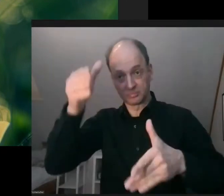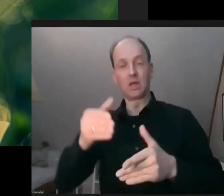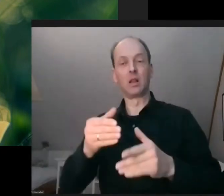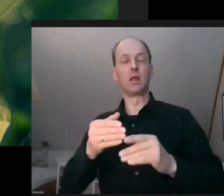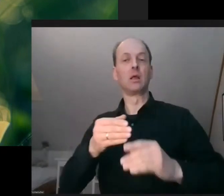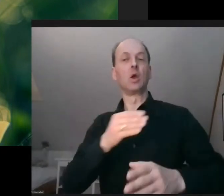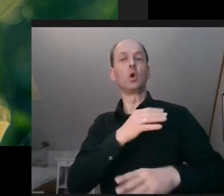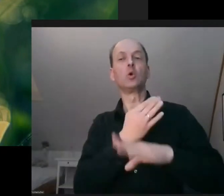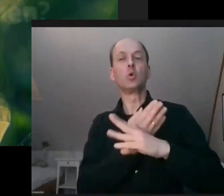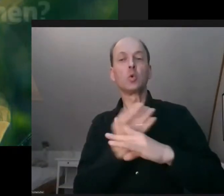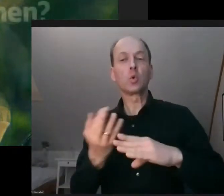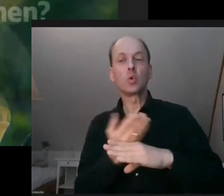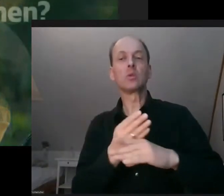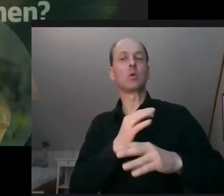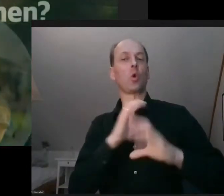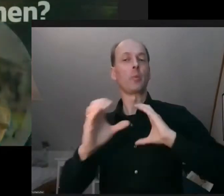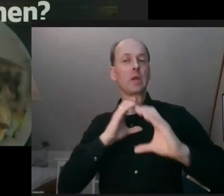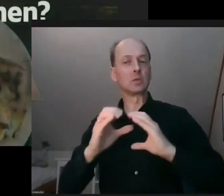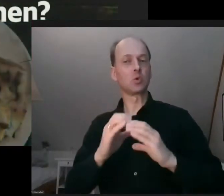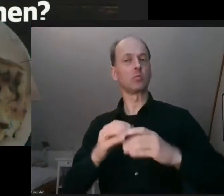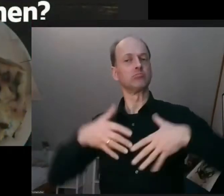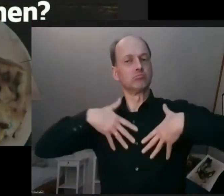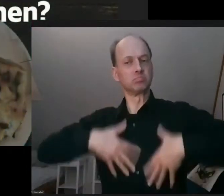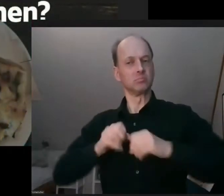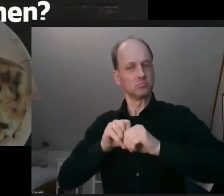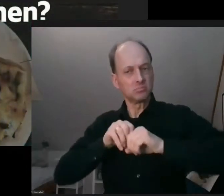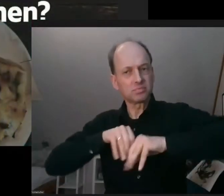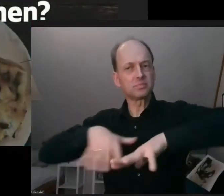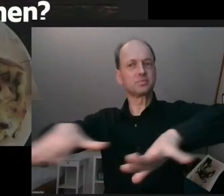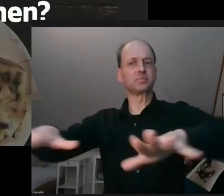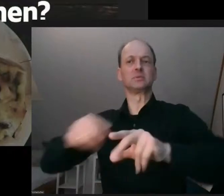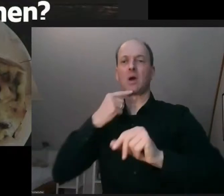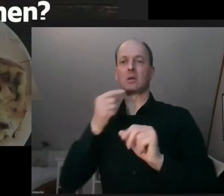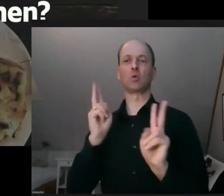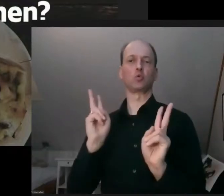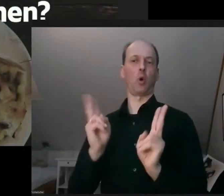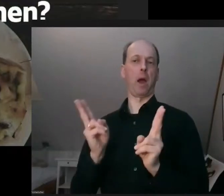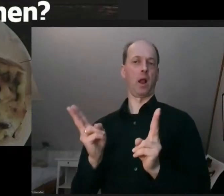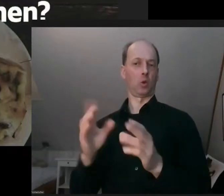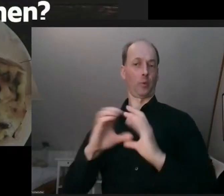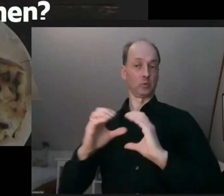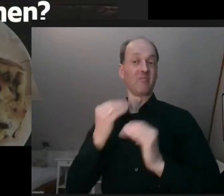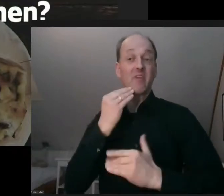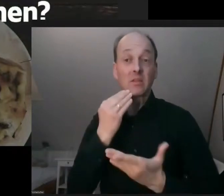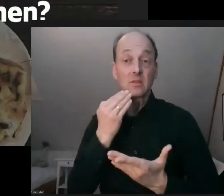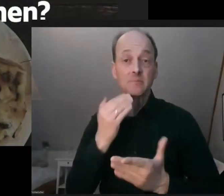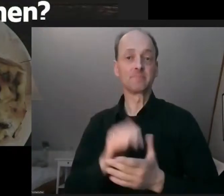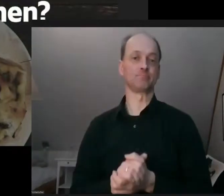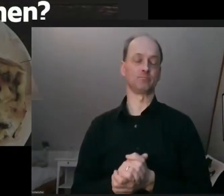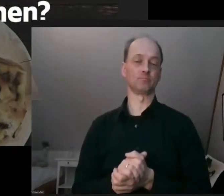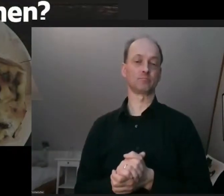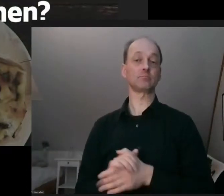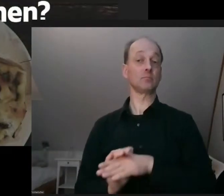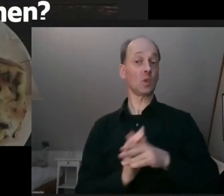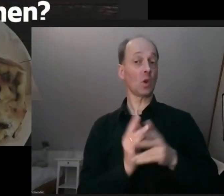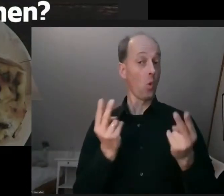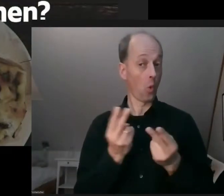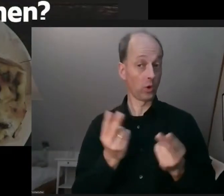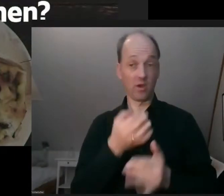maybe it's 10 years ago when the film was made, and society